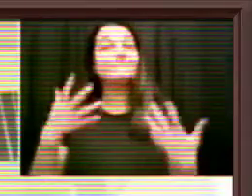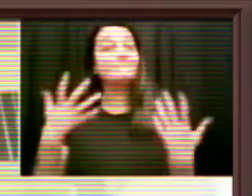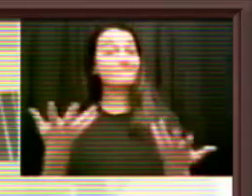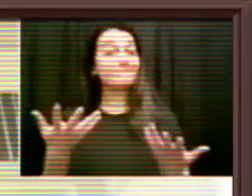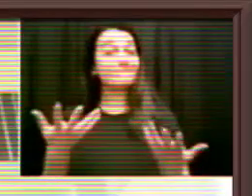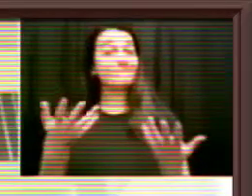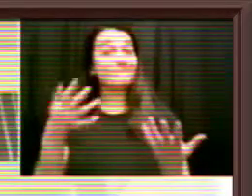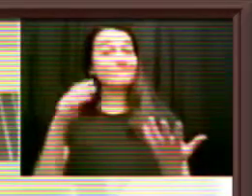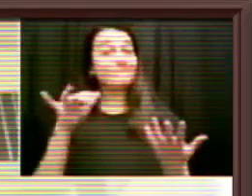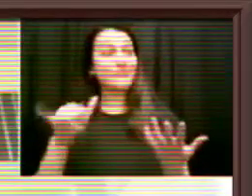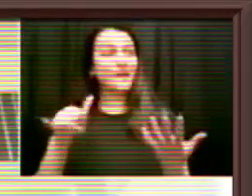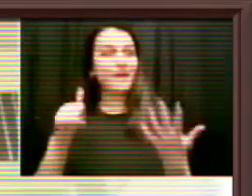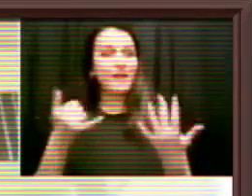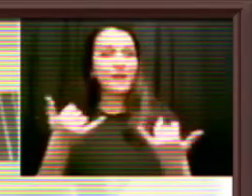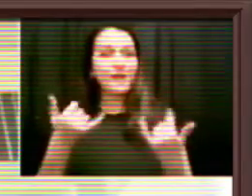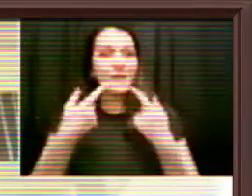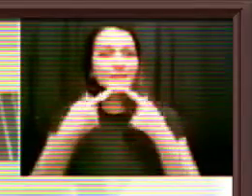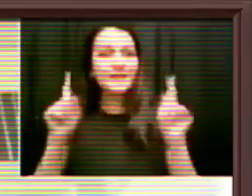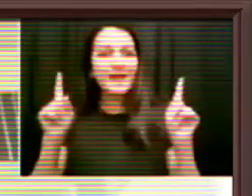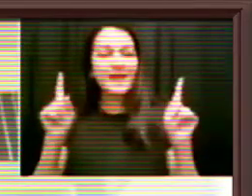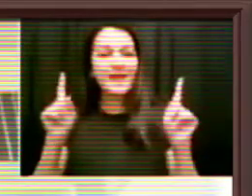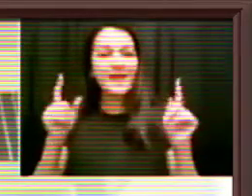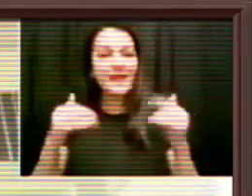that, and you shouldn't be able to, coon talk.